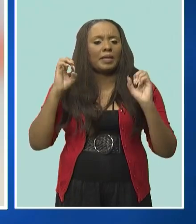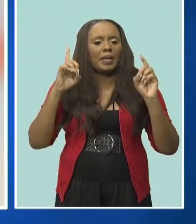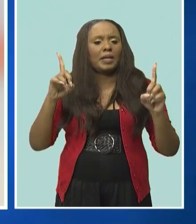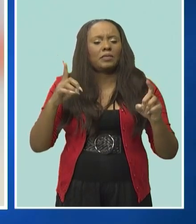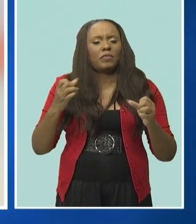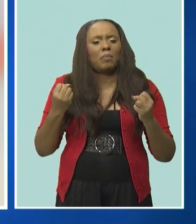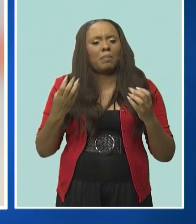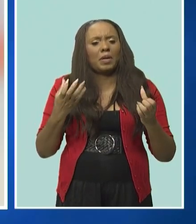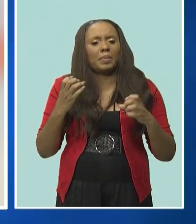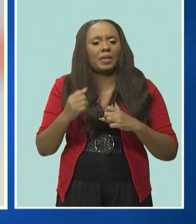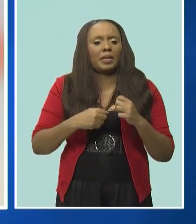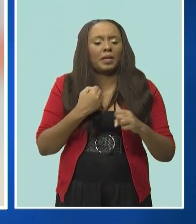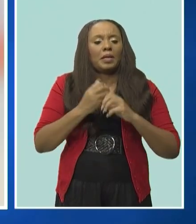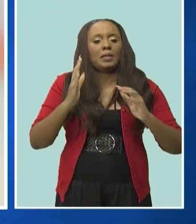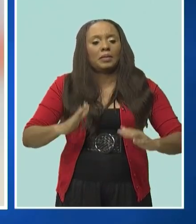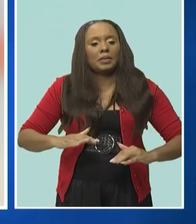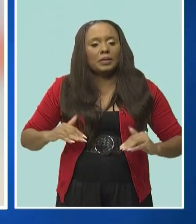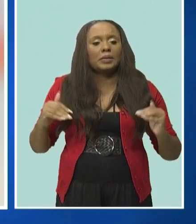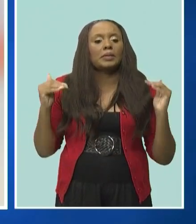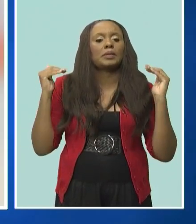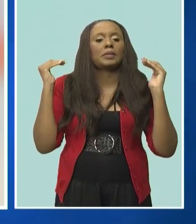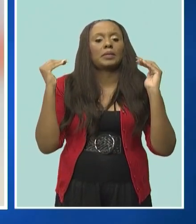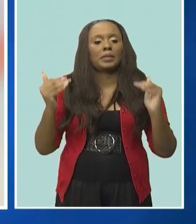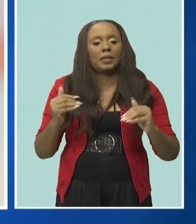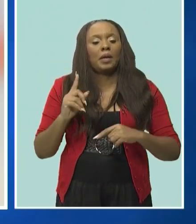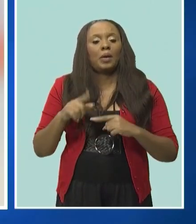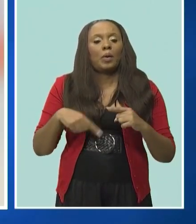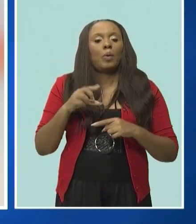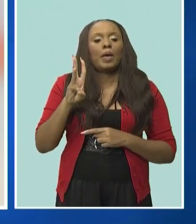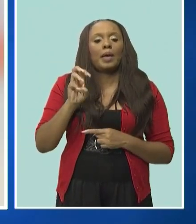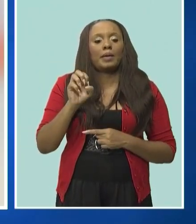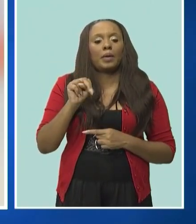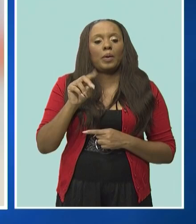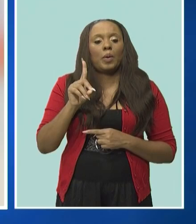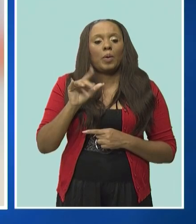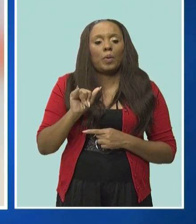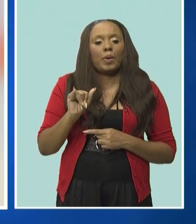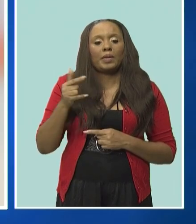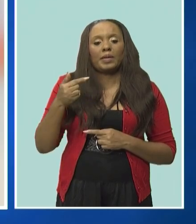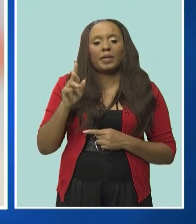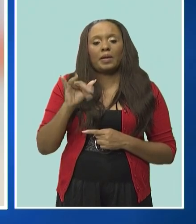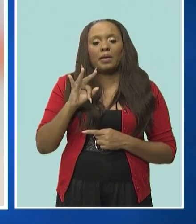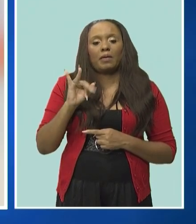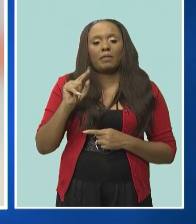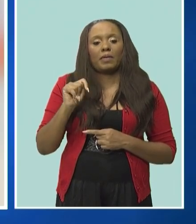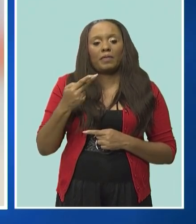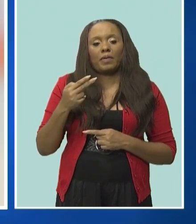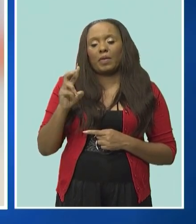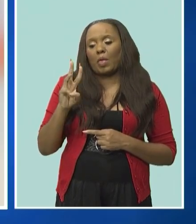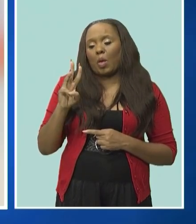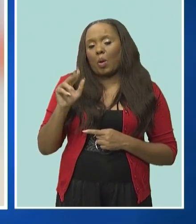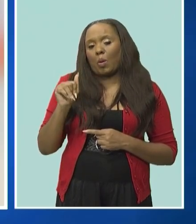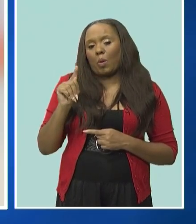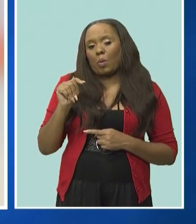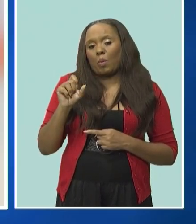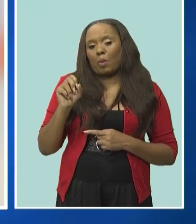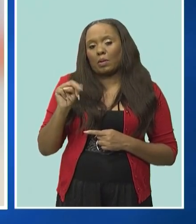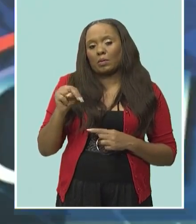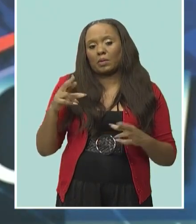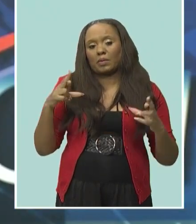was elevated to the position after acting as Chief for 2 years following the retirement of Dr. Wendy Griffith-Watson.